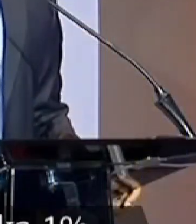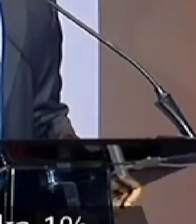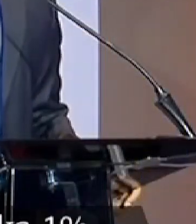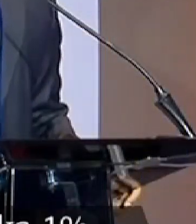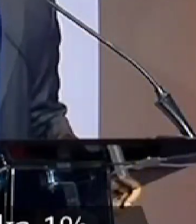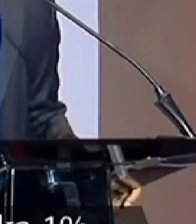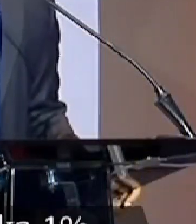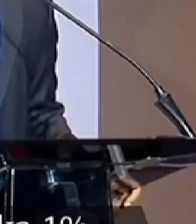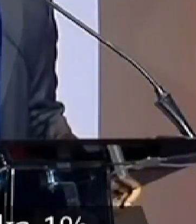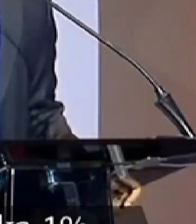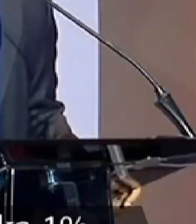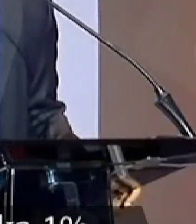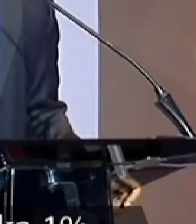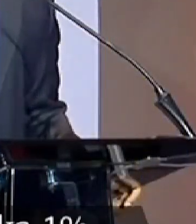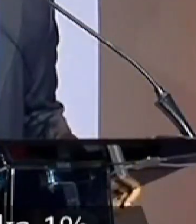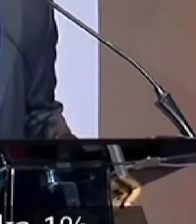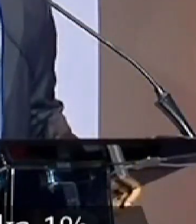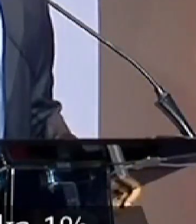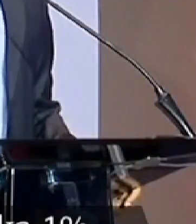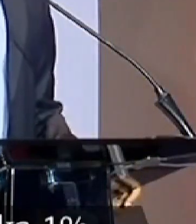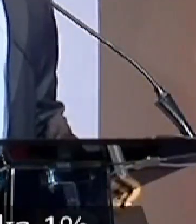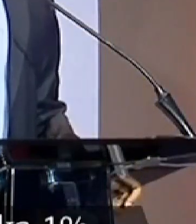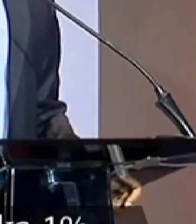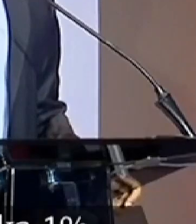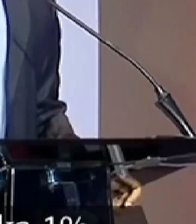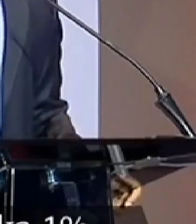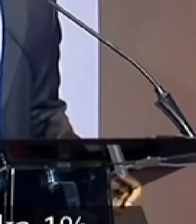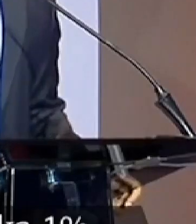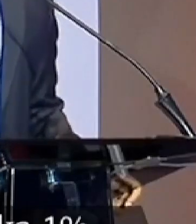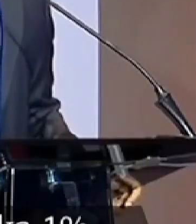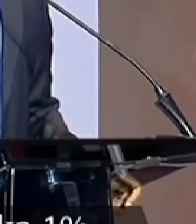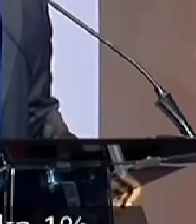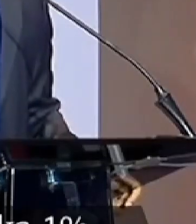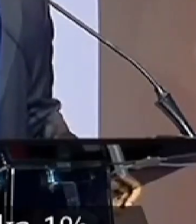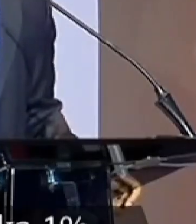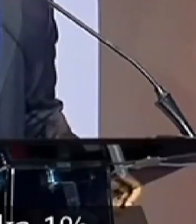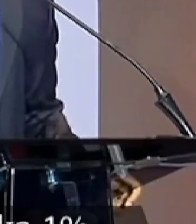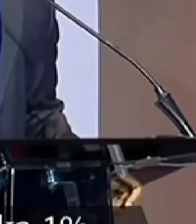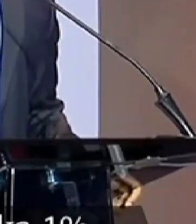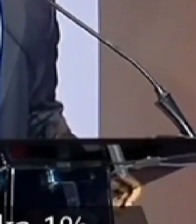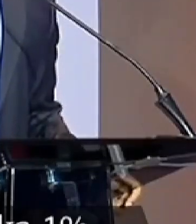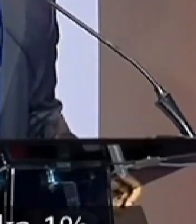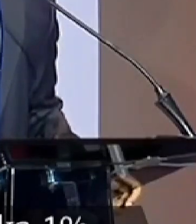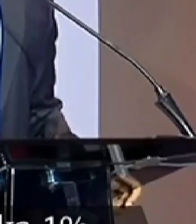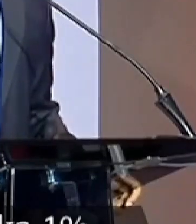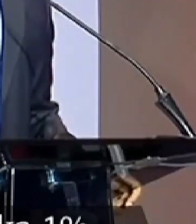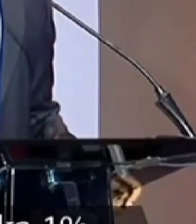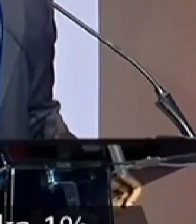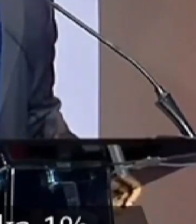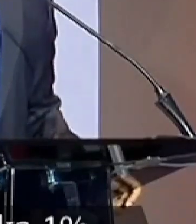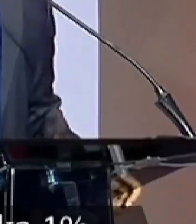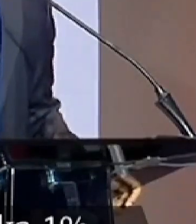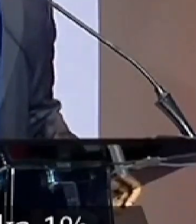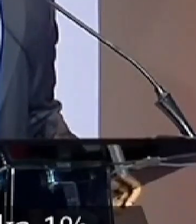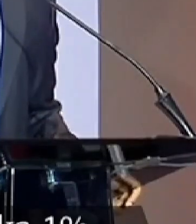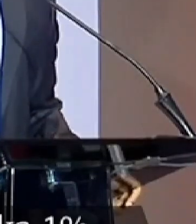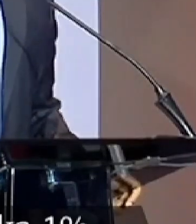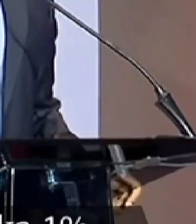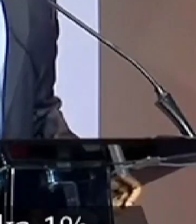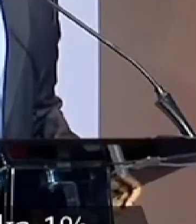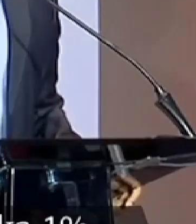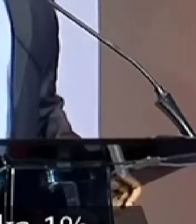African children. All these children are going to the same university. All these children are taught by the same teachers that are taught